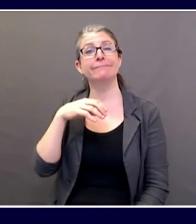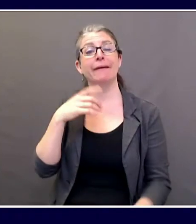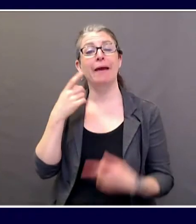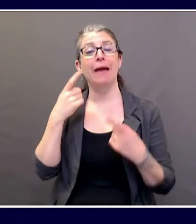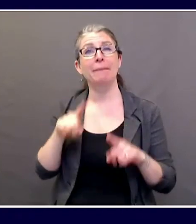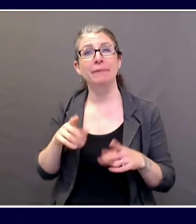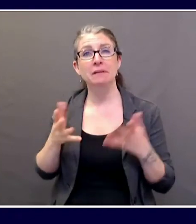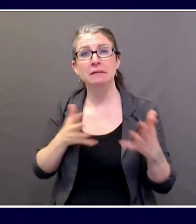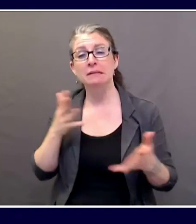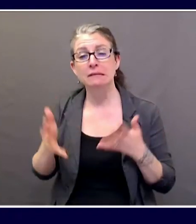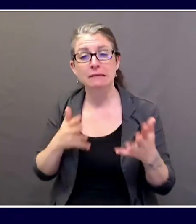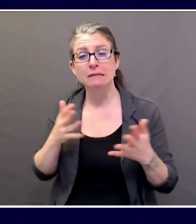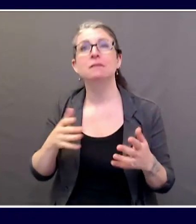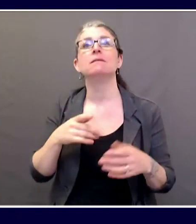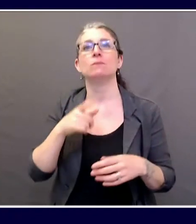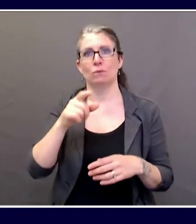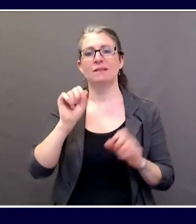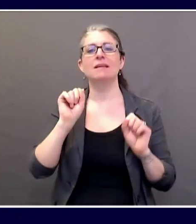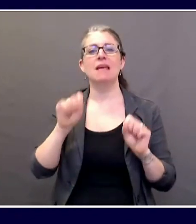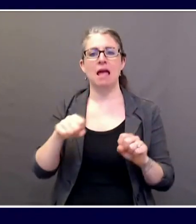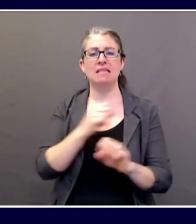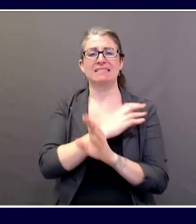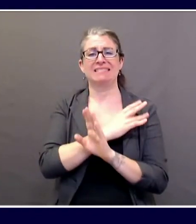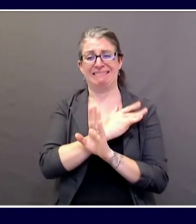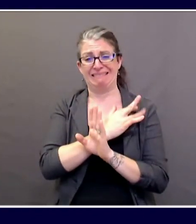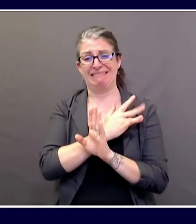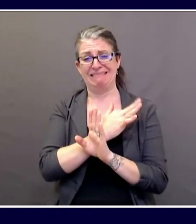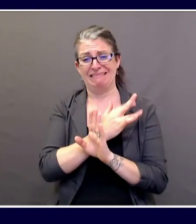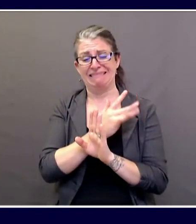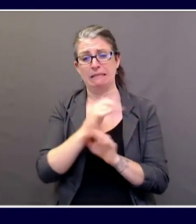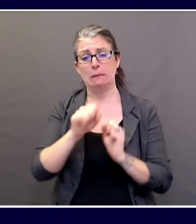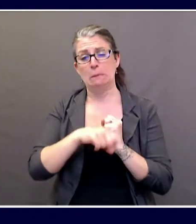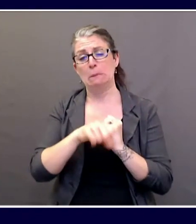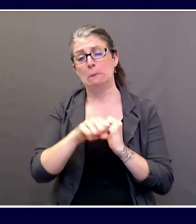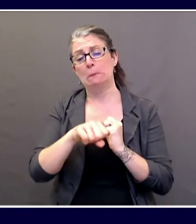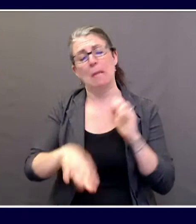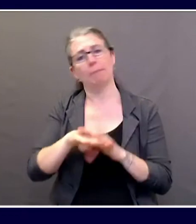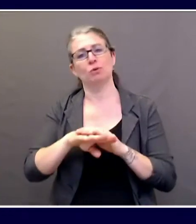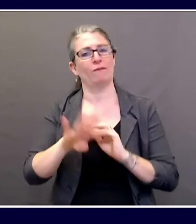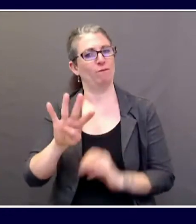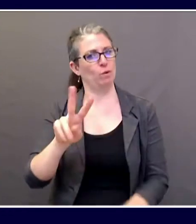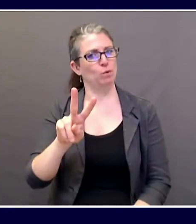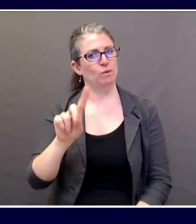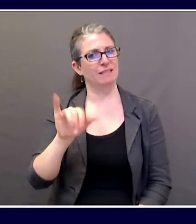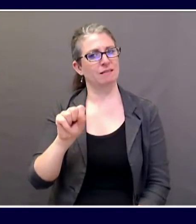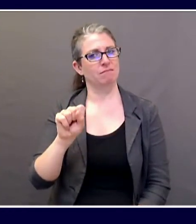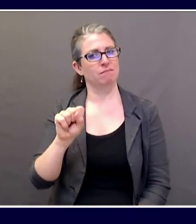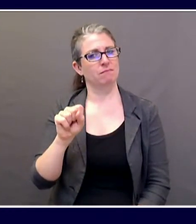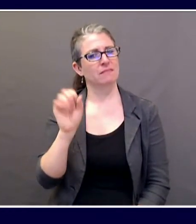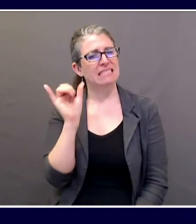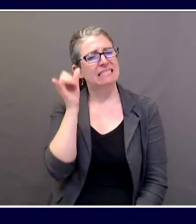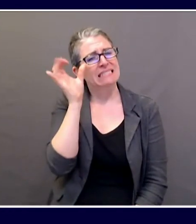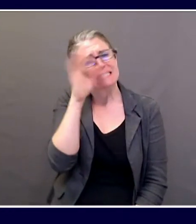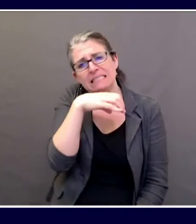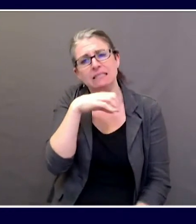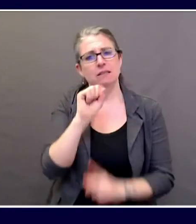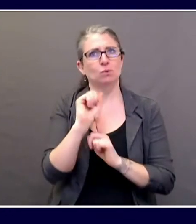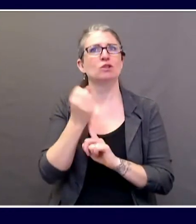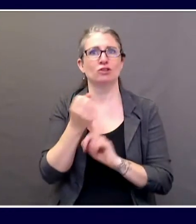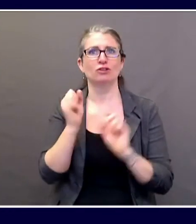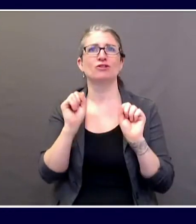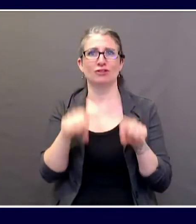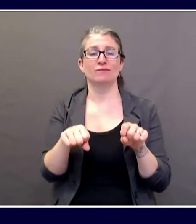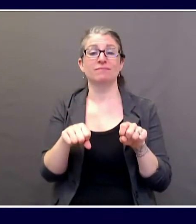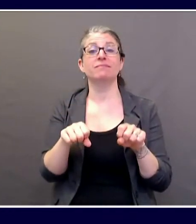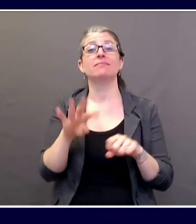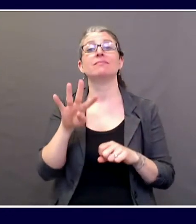42 days after the first dose. And even if that 42-day window is not met, that 6-week window is